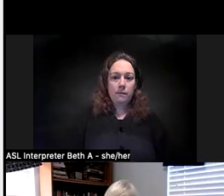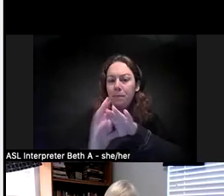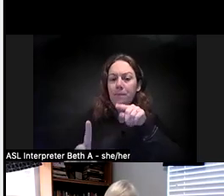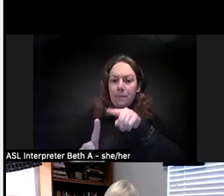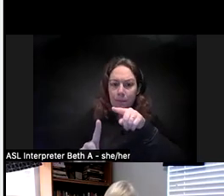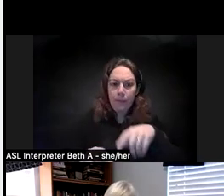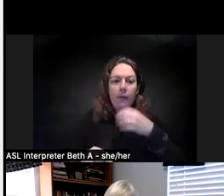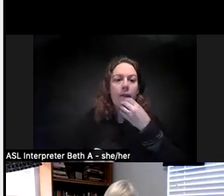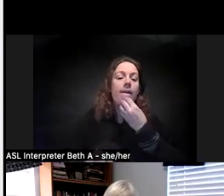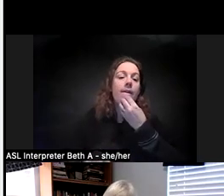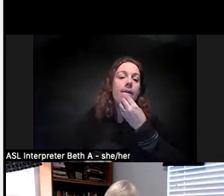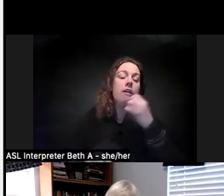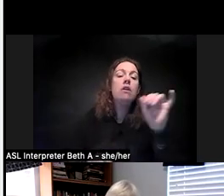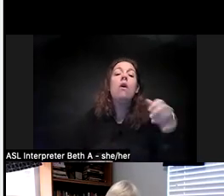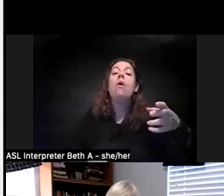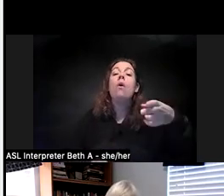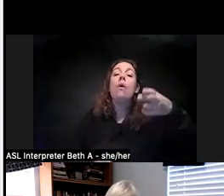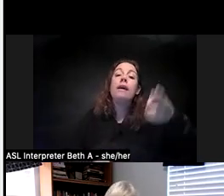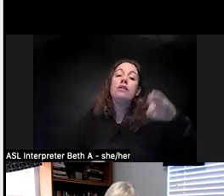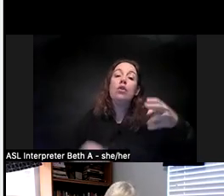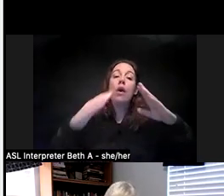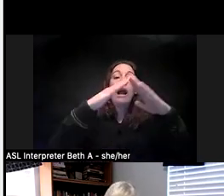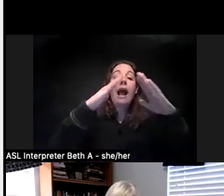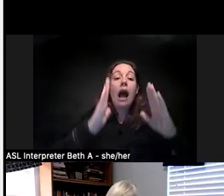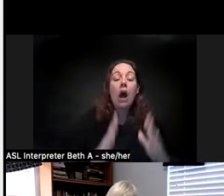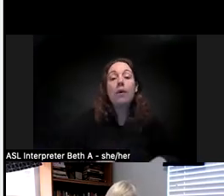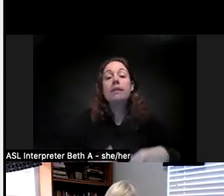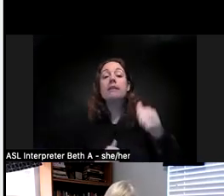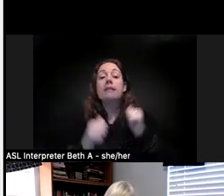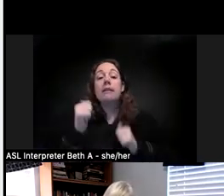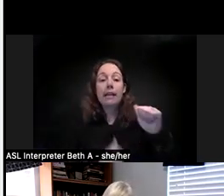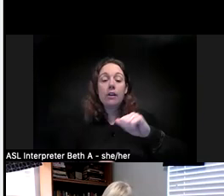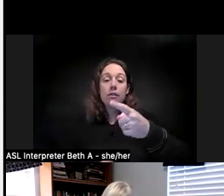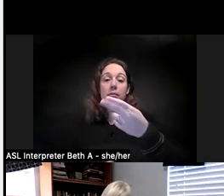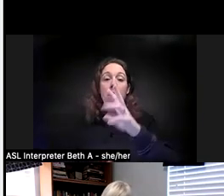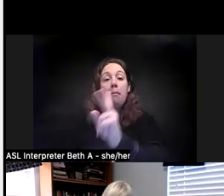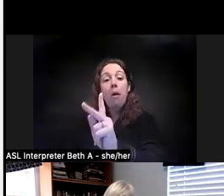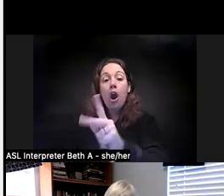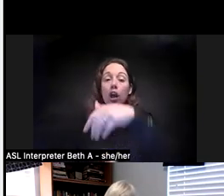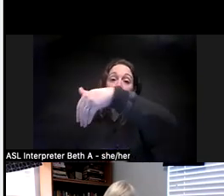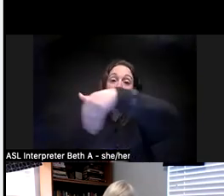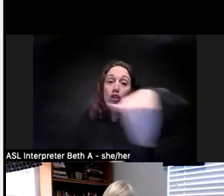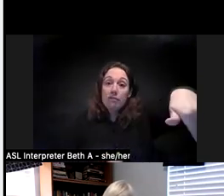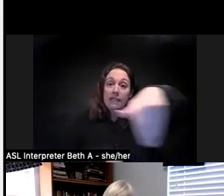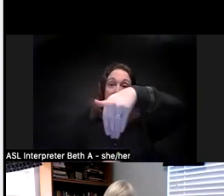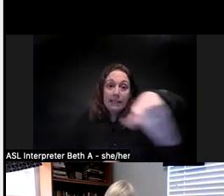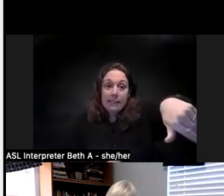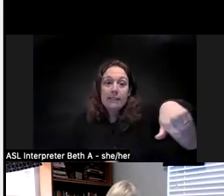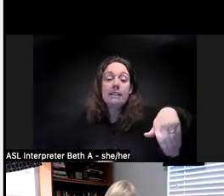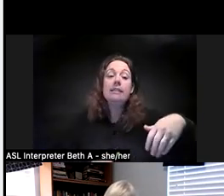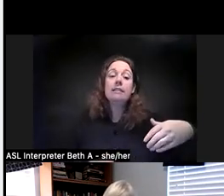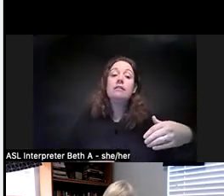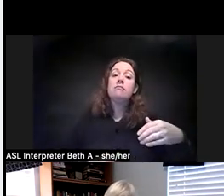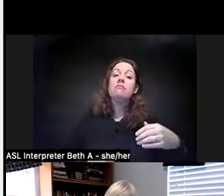to theaters, parks, streets with historic cultural landscapes, all need to consider these. And the images here